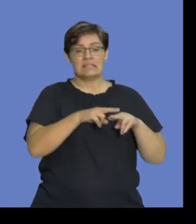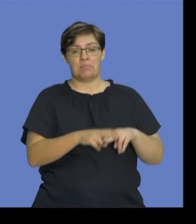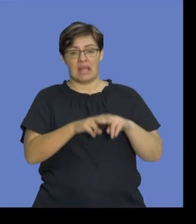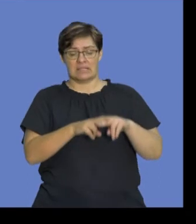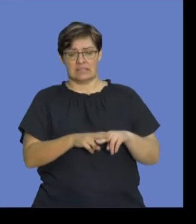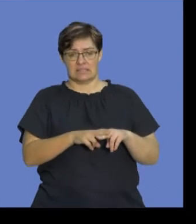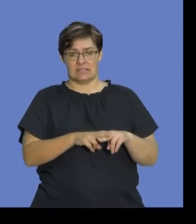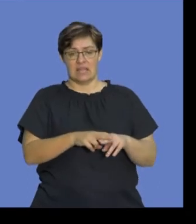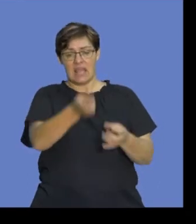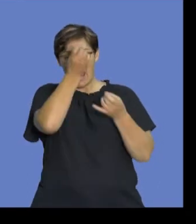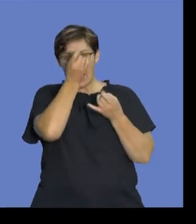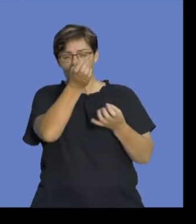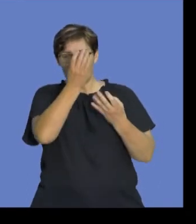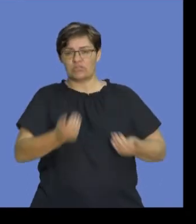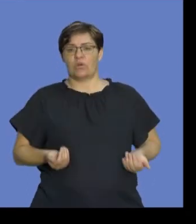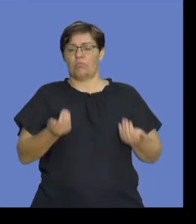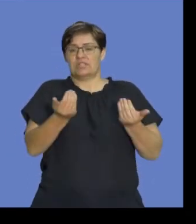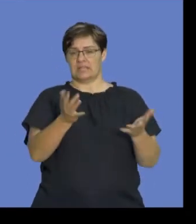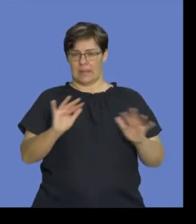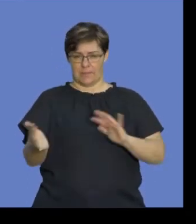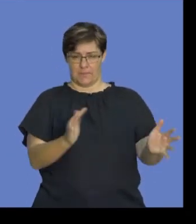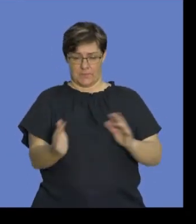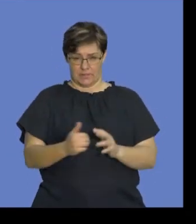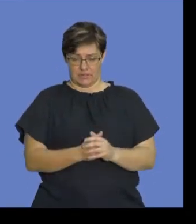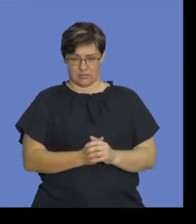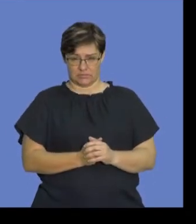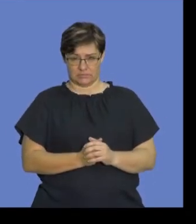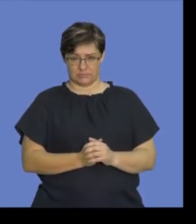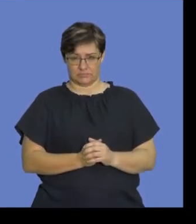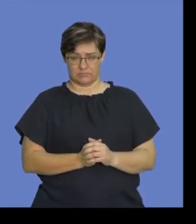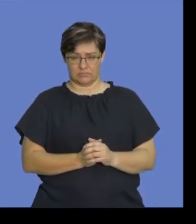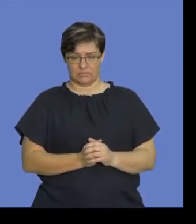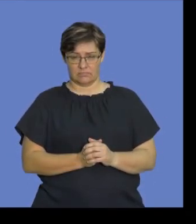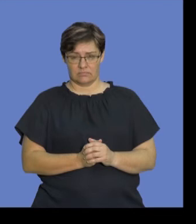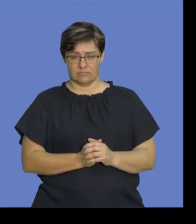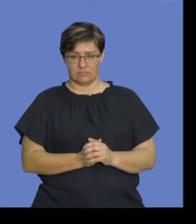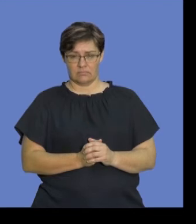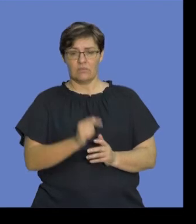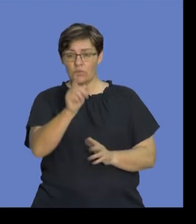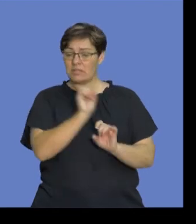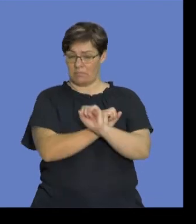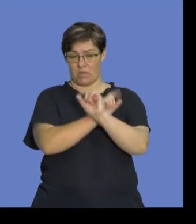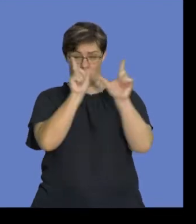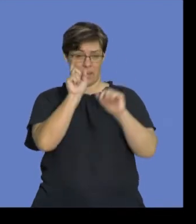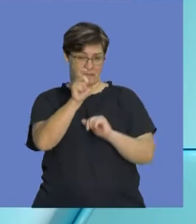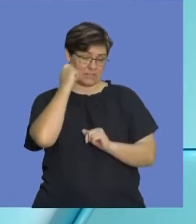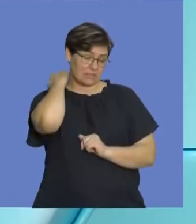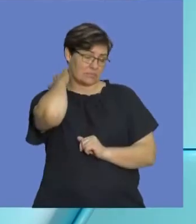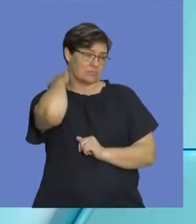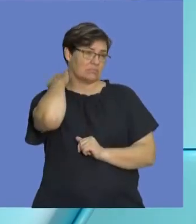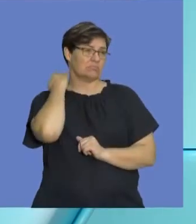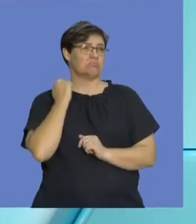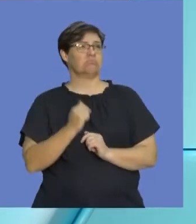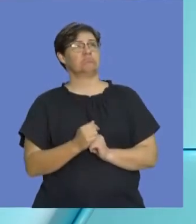depending on how the information is presented to you, and I want to make you aware that